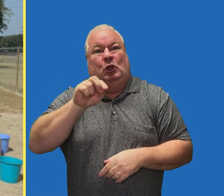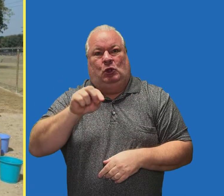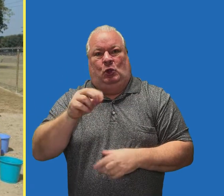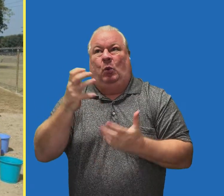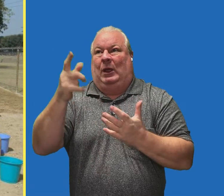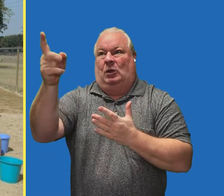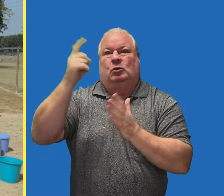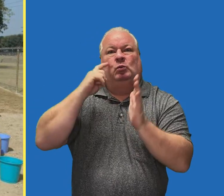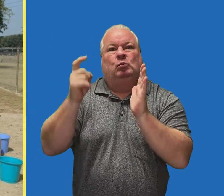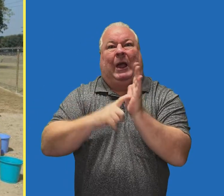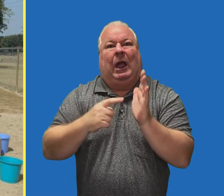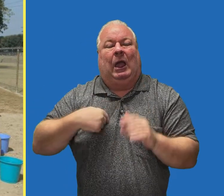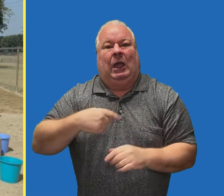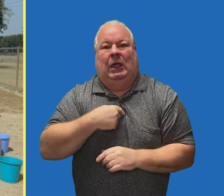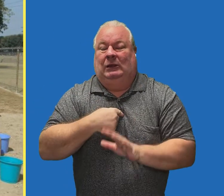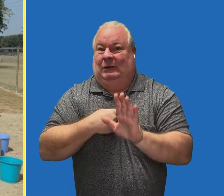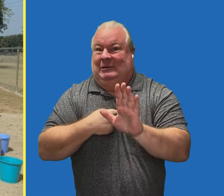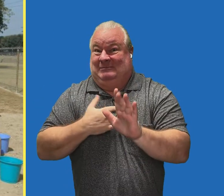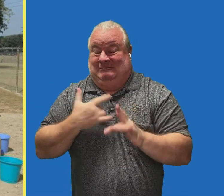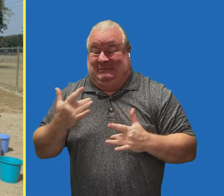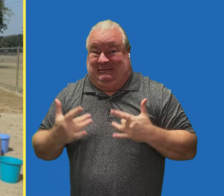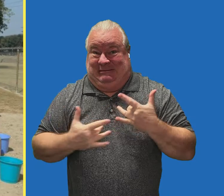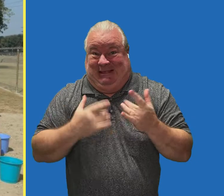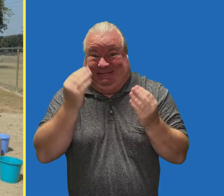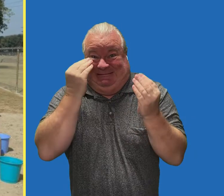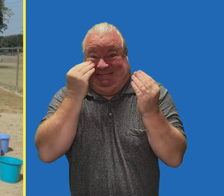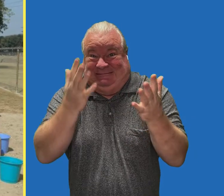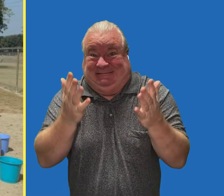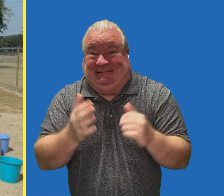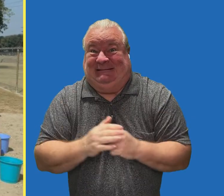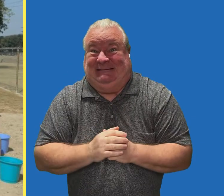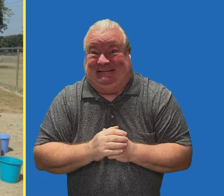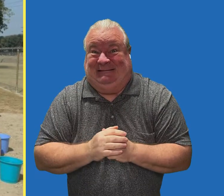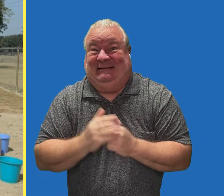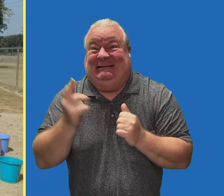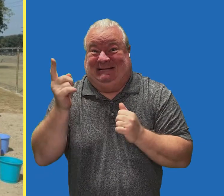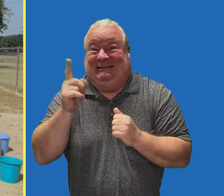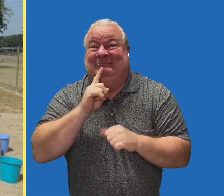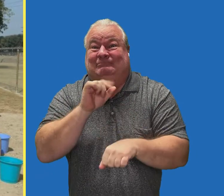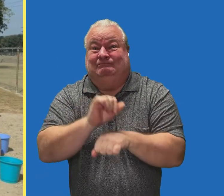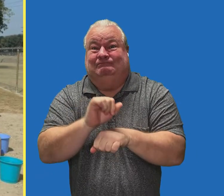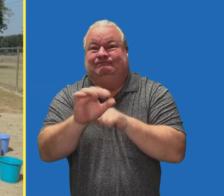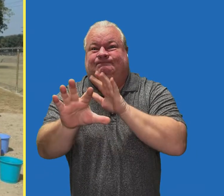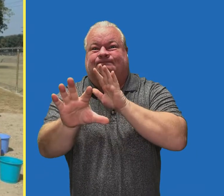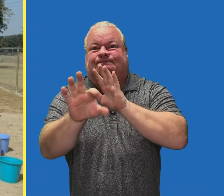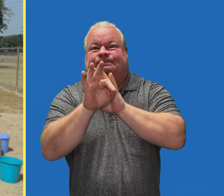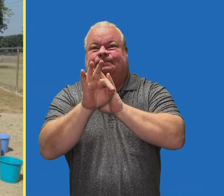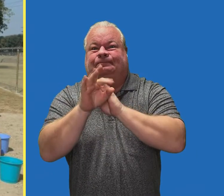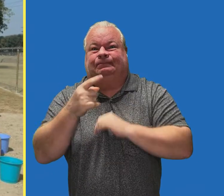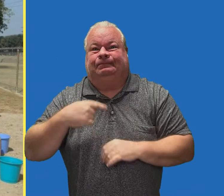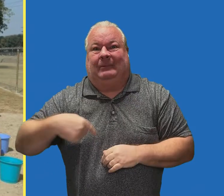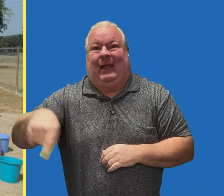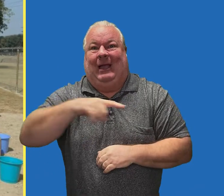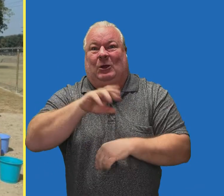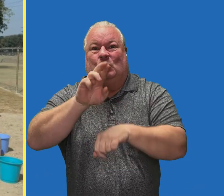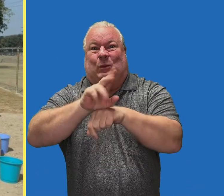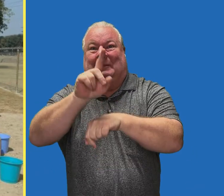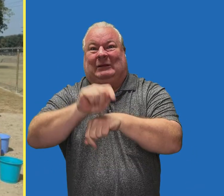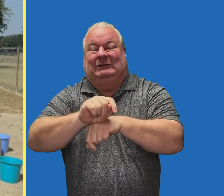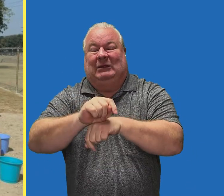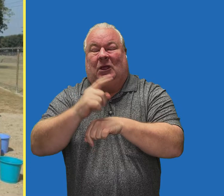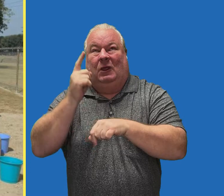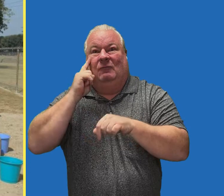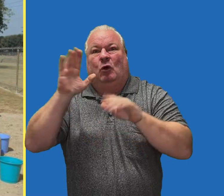And I am just so excited to announce that we have been selected for a